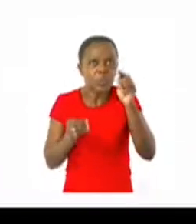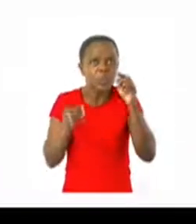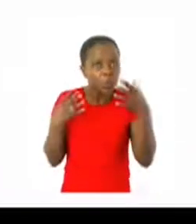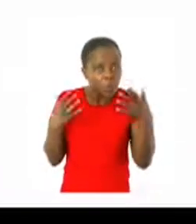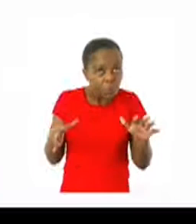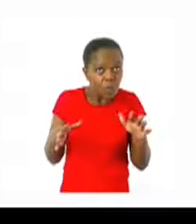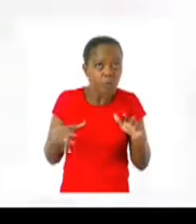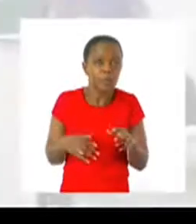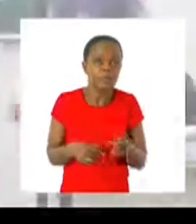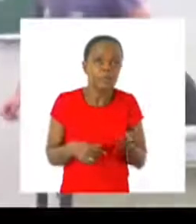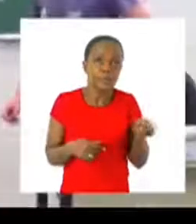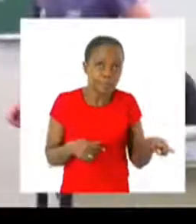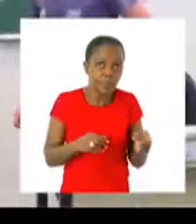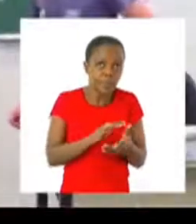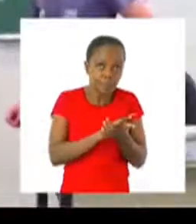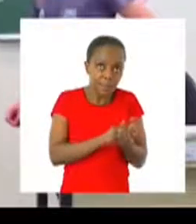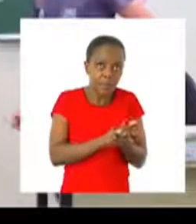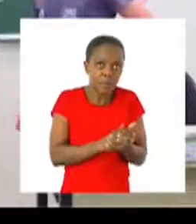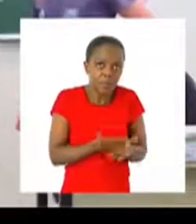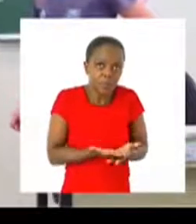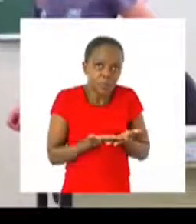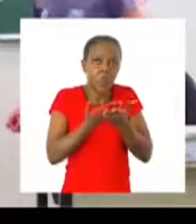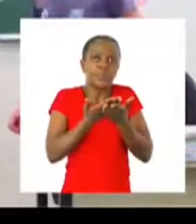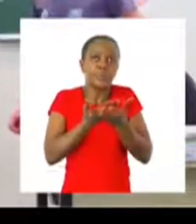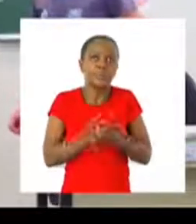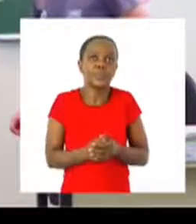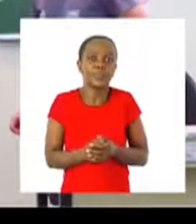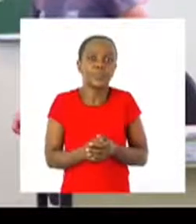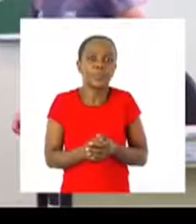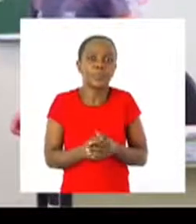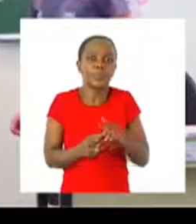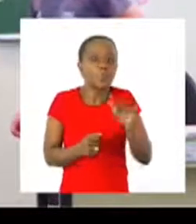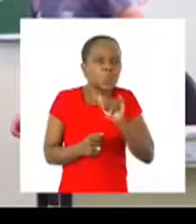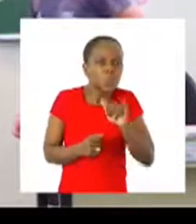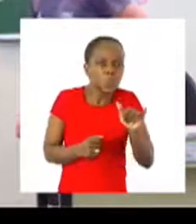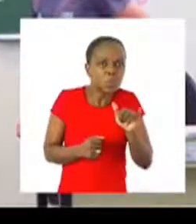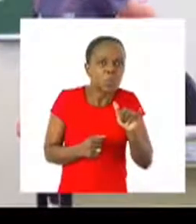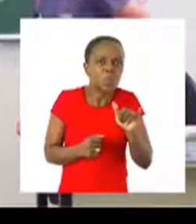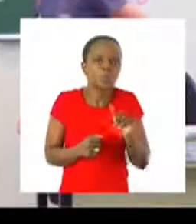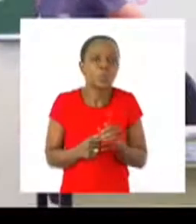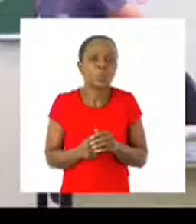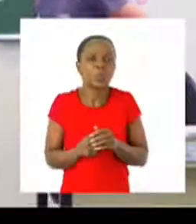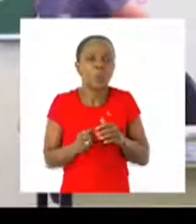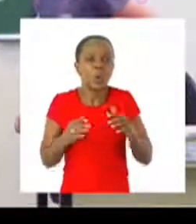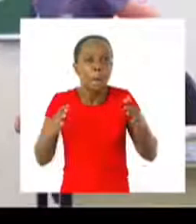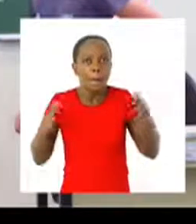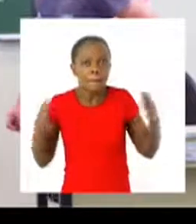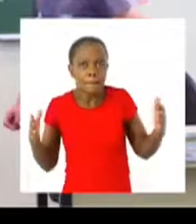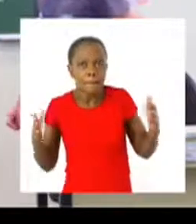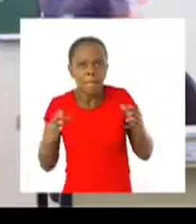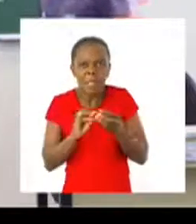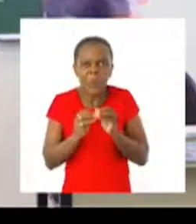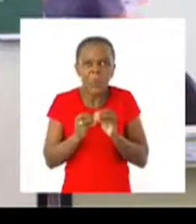is going to help me to identify the bigger number.